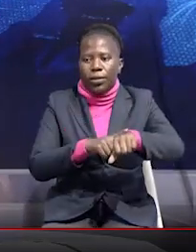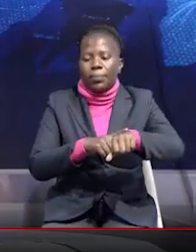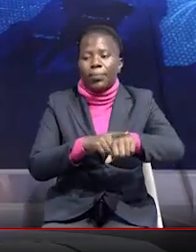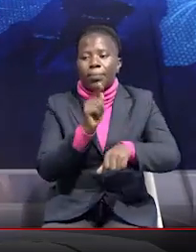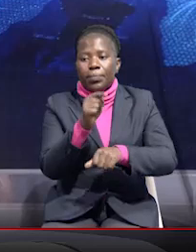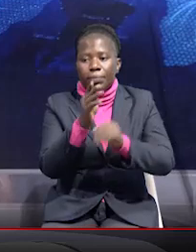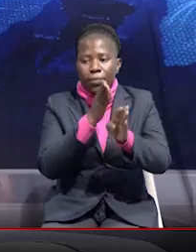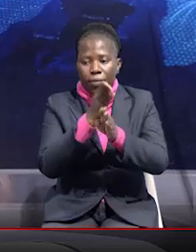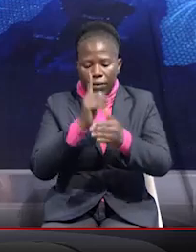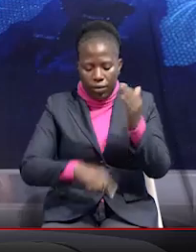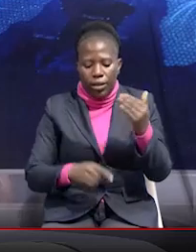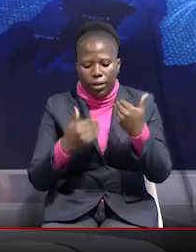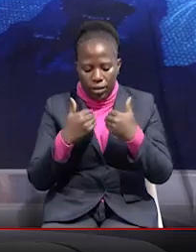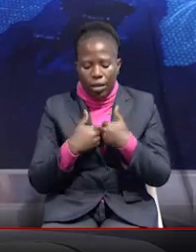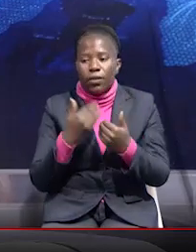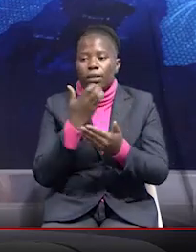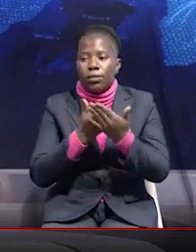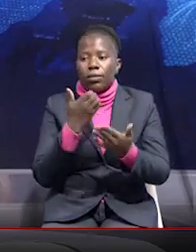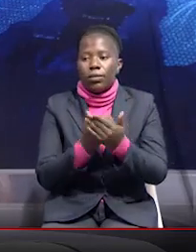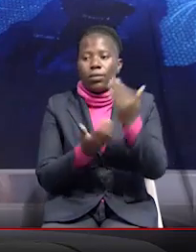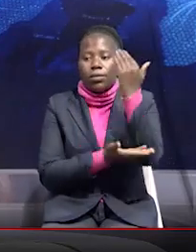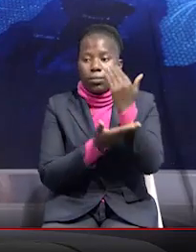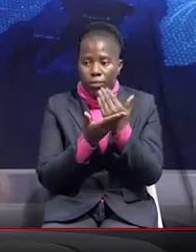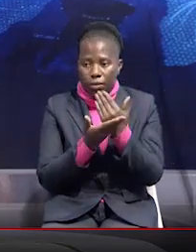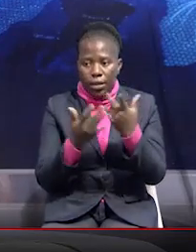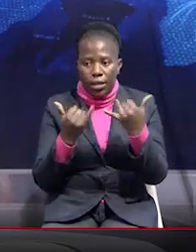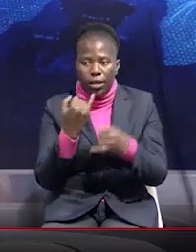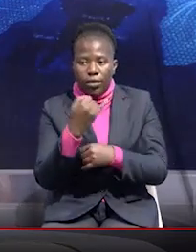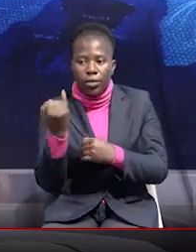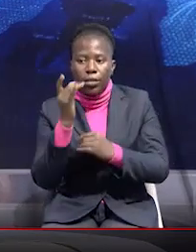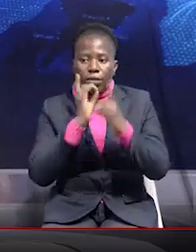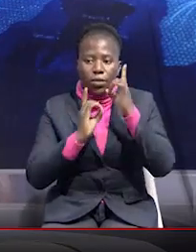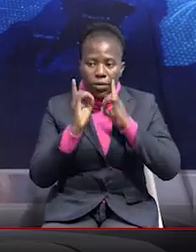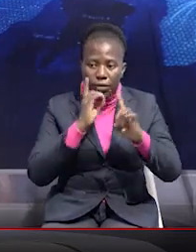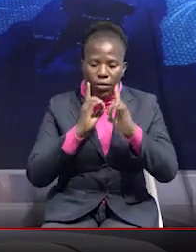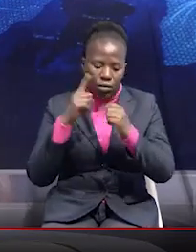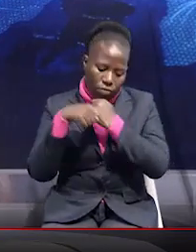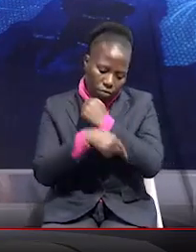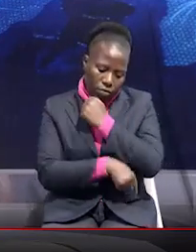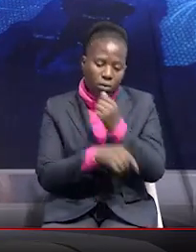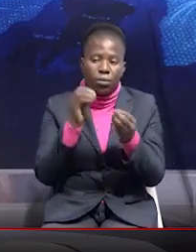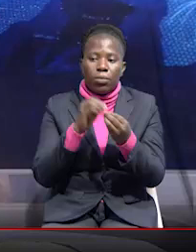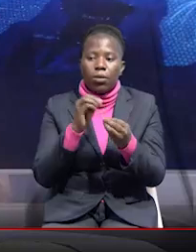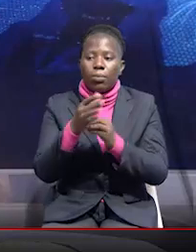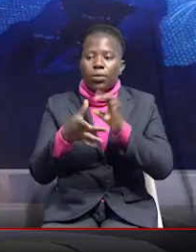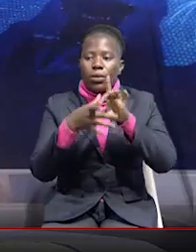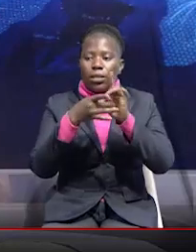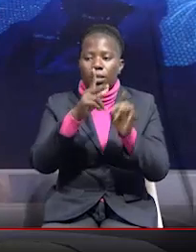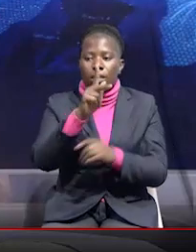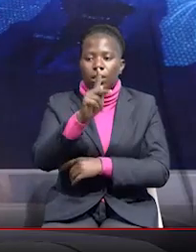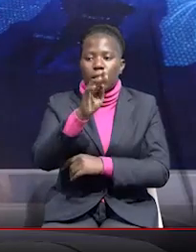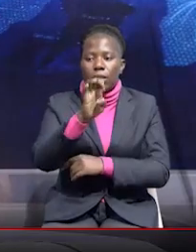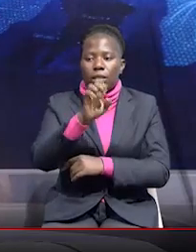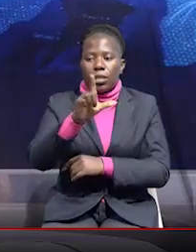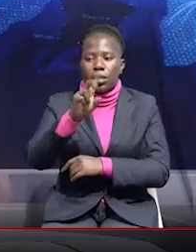translate into sustainable economic growth. To unpack this issue and explore policy options, we're joined by Kelvin Chisanga,